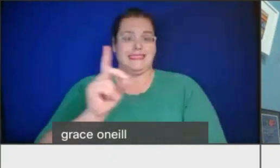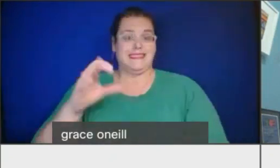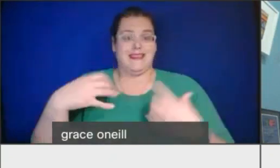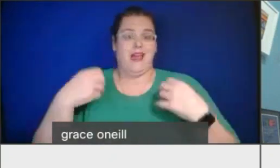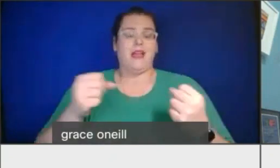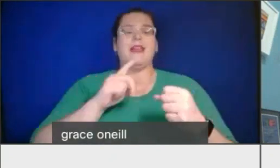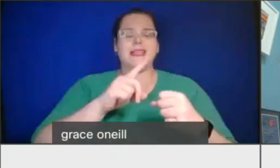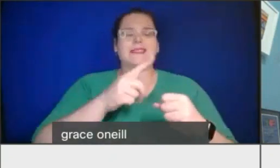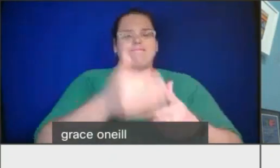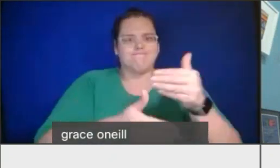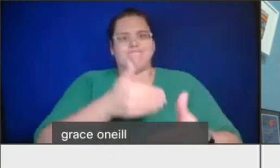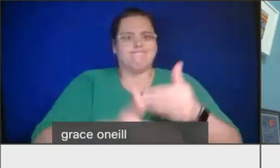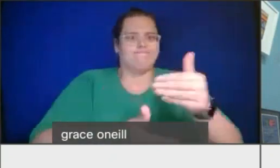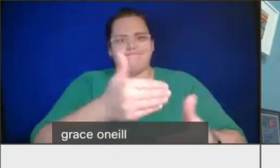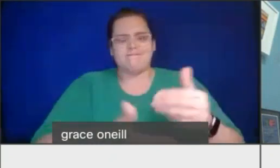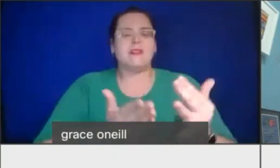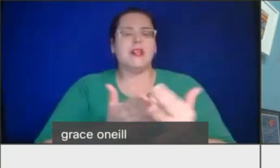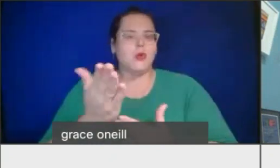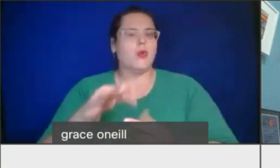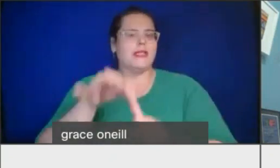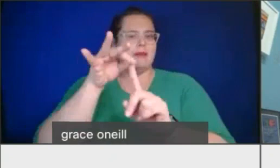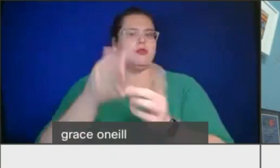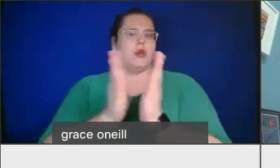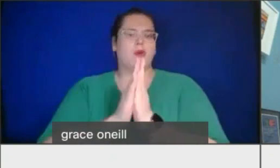requests as quickly as they can.